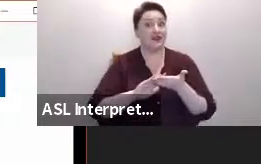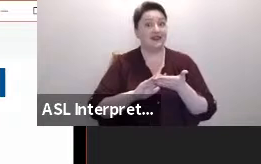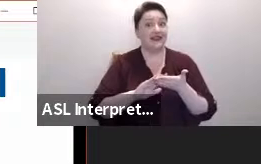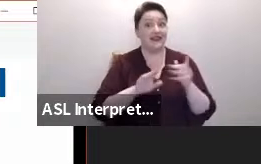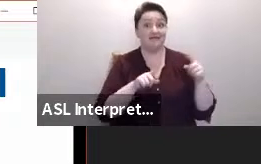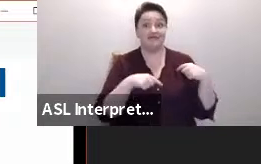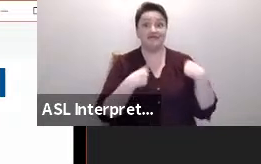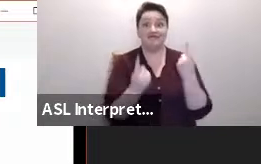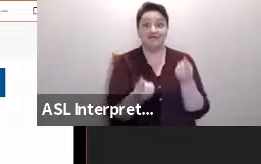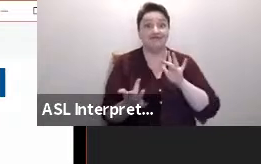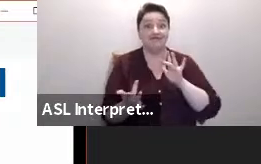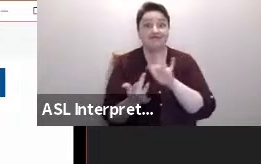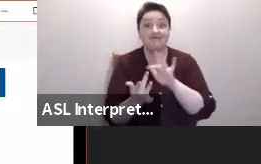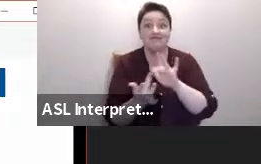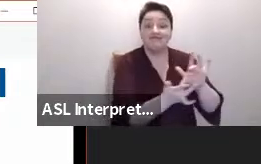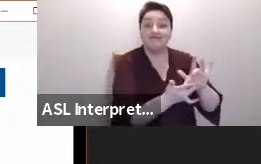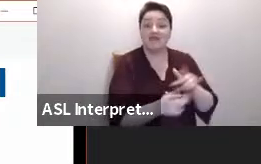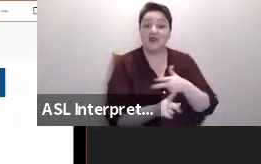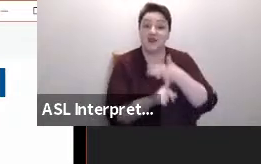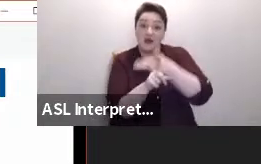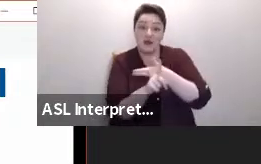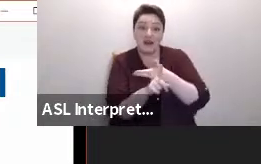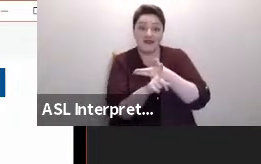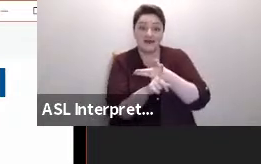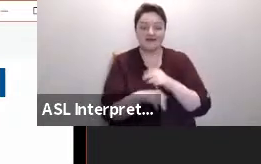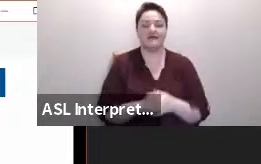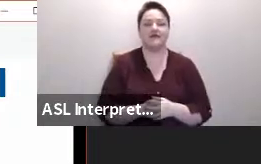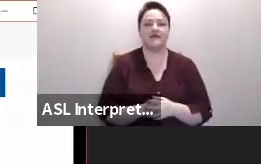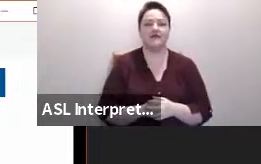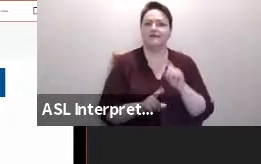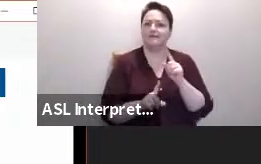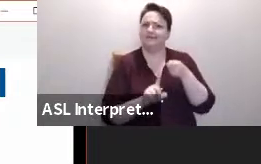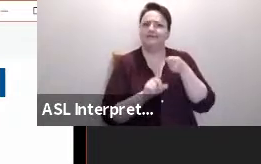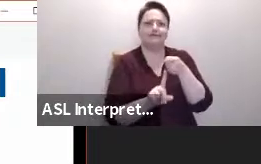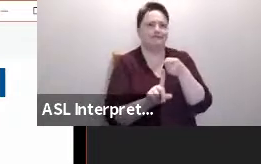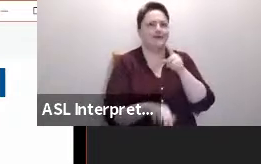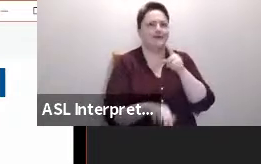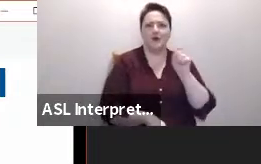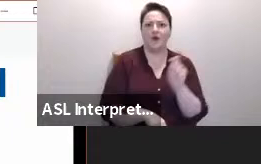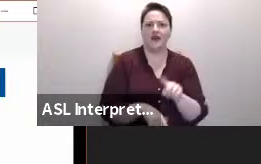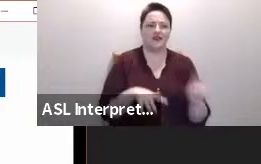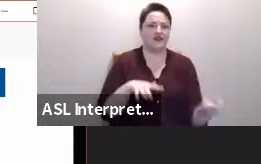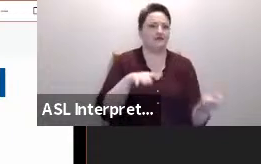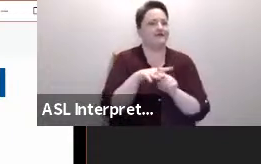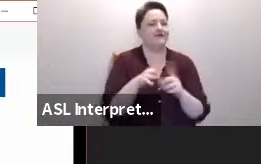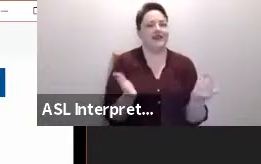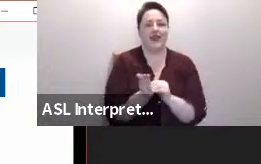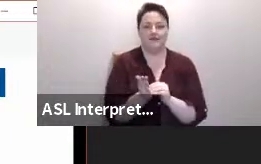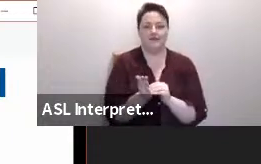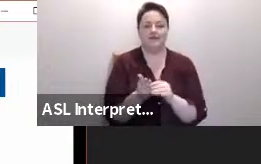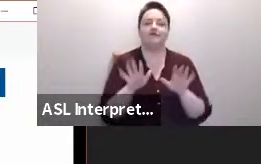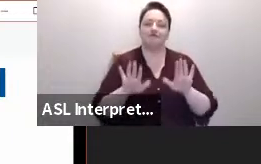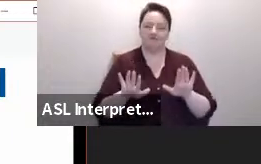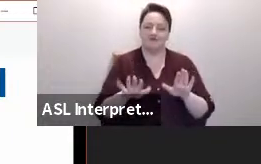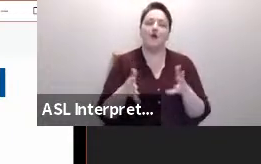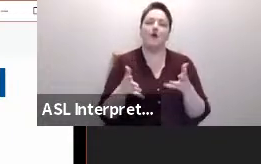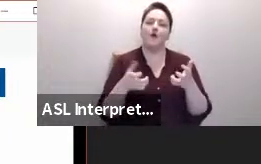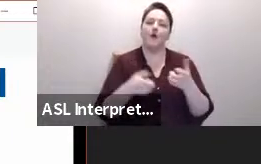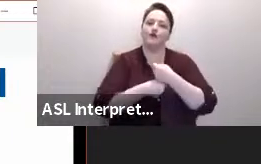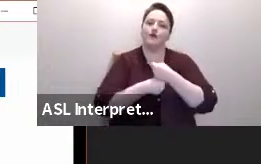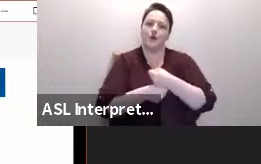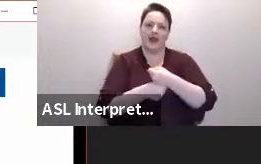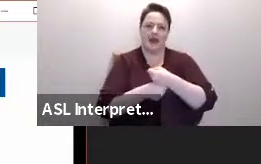months. There are certain questions that come up over and over again. So we've tried to create a way